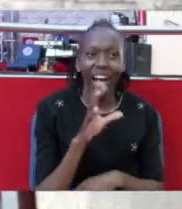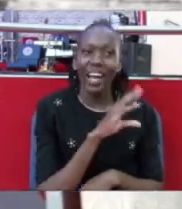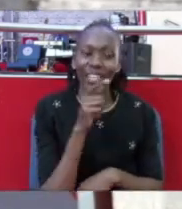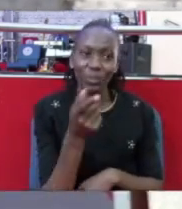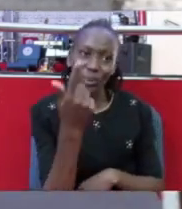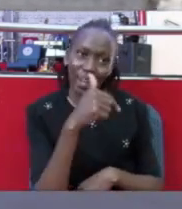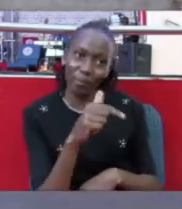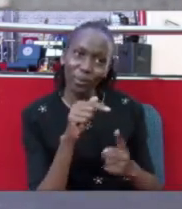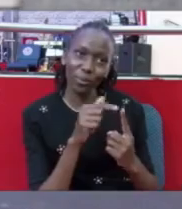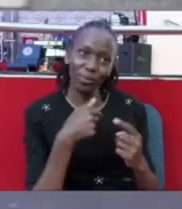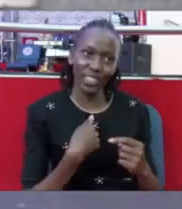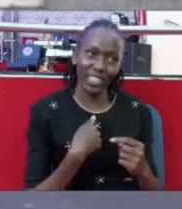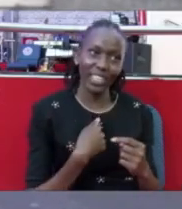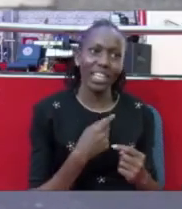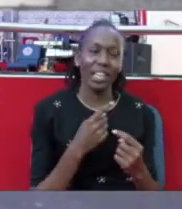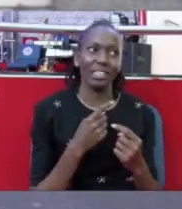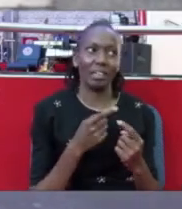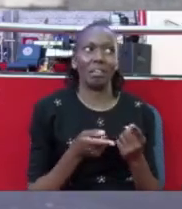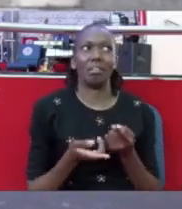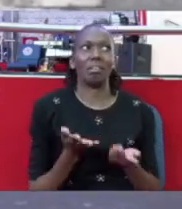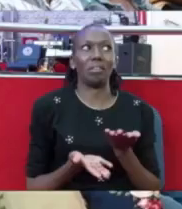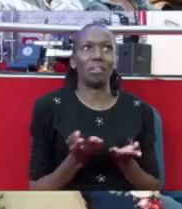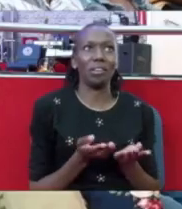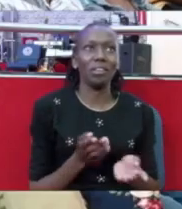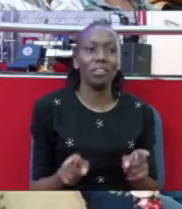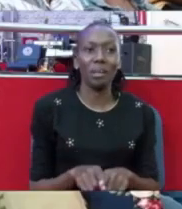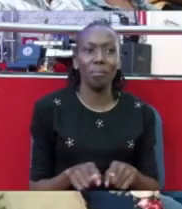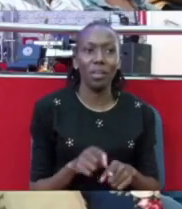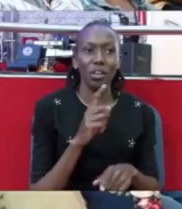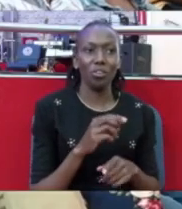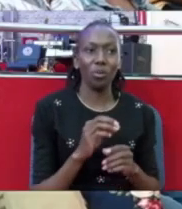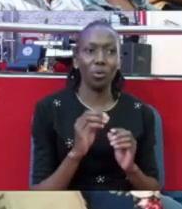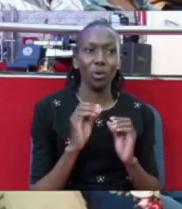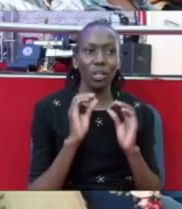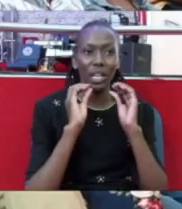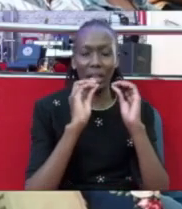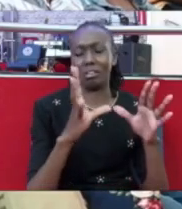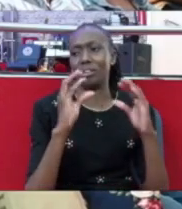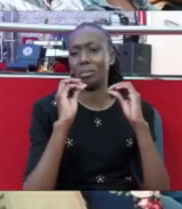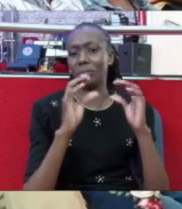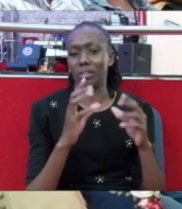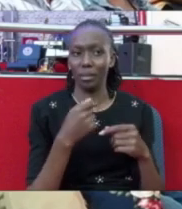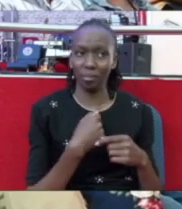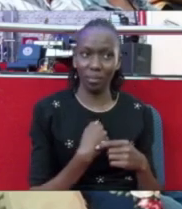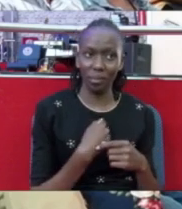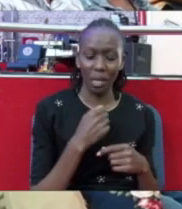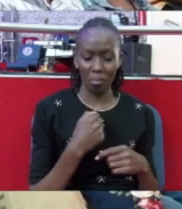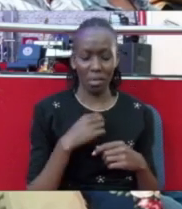are counseling me, I am not going to take it. And I told him I will come